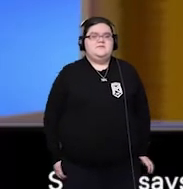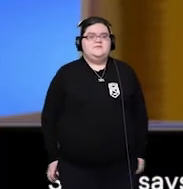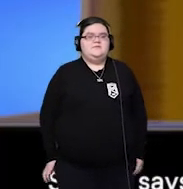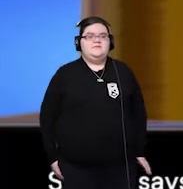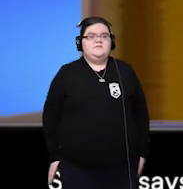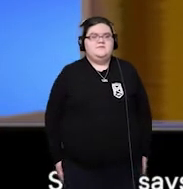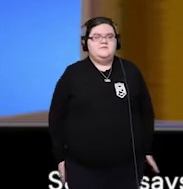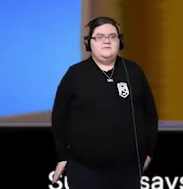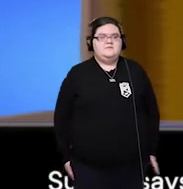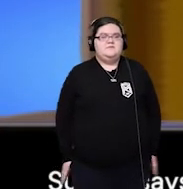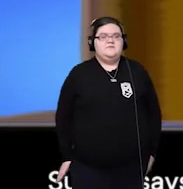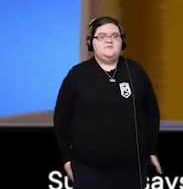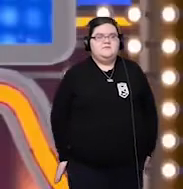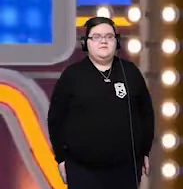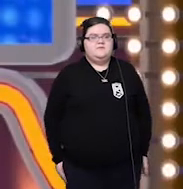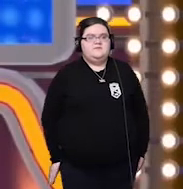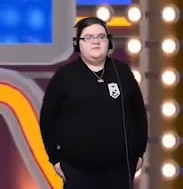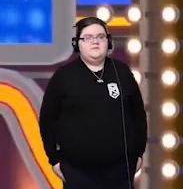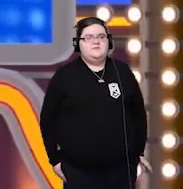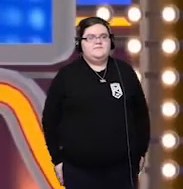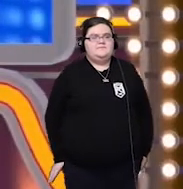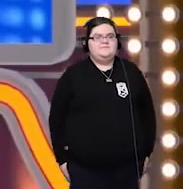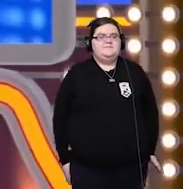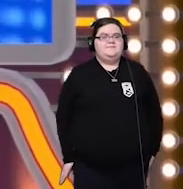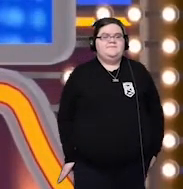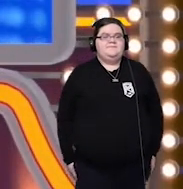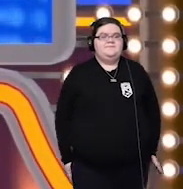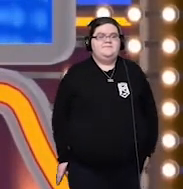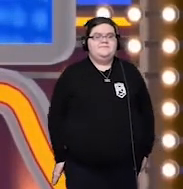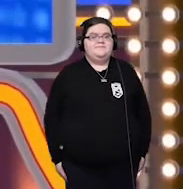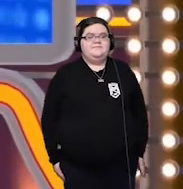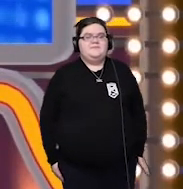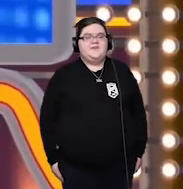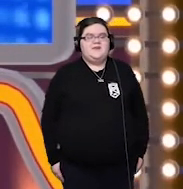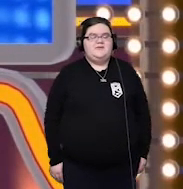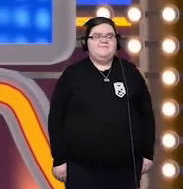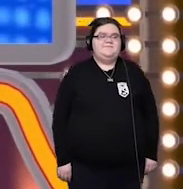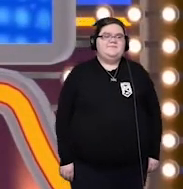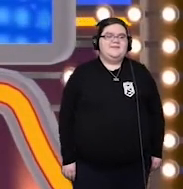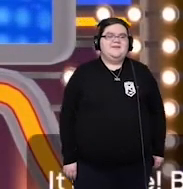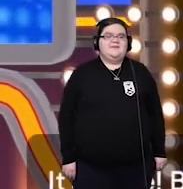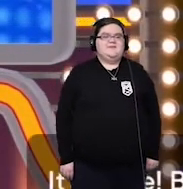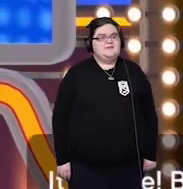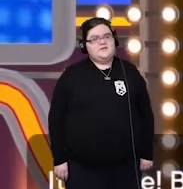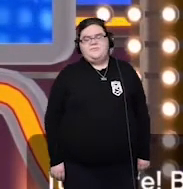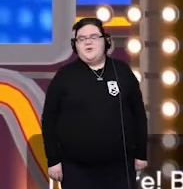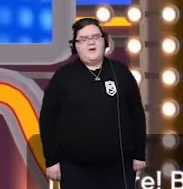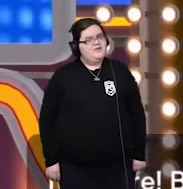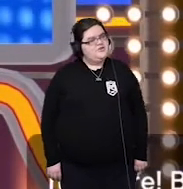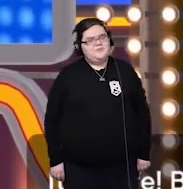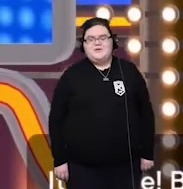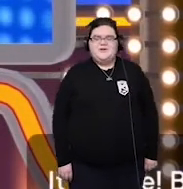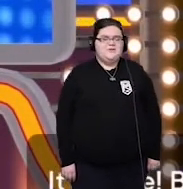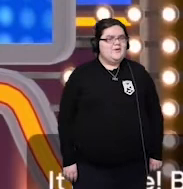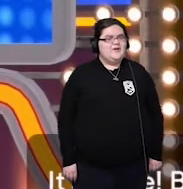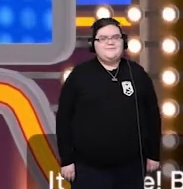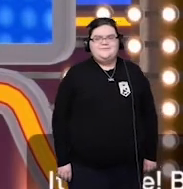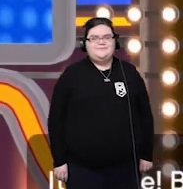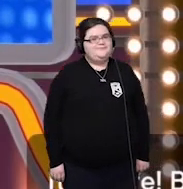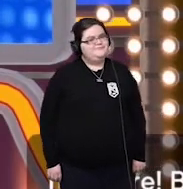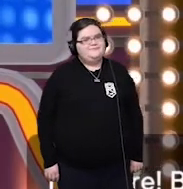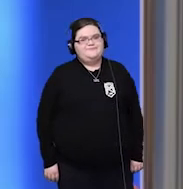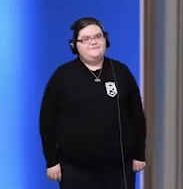my slider. Right? No. But if we don't get the top one, they still get a chance to steal it. Mm-hmm. I'll do that. Oh, yep. Oh, you should have put away. You should have put